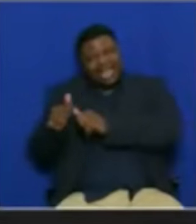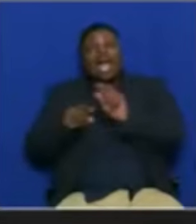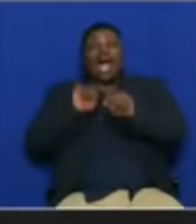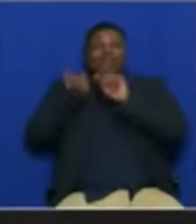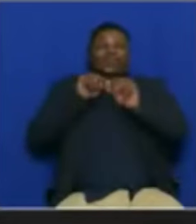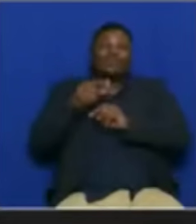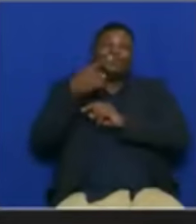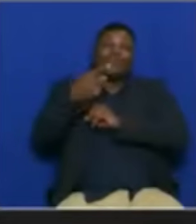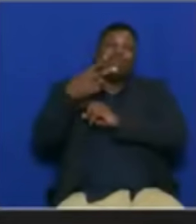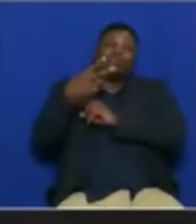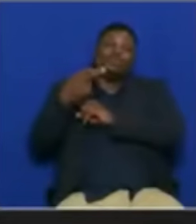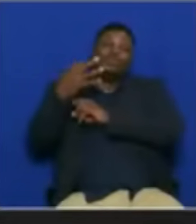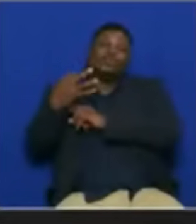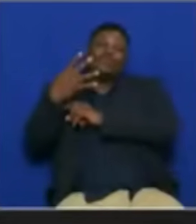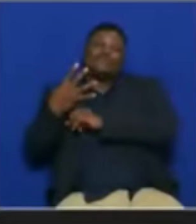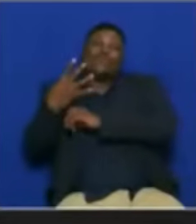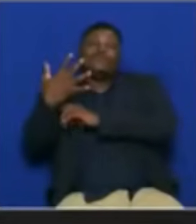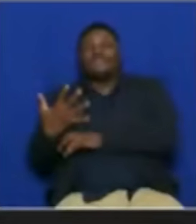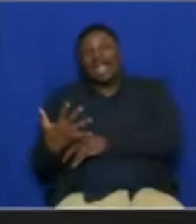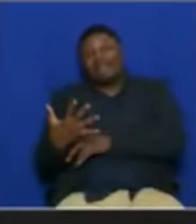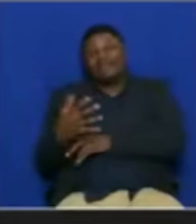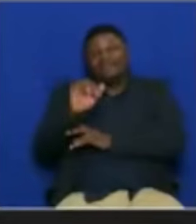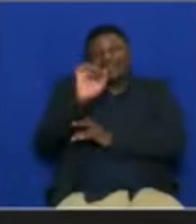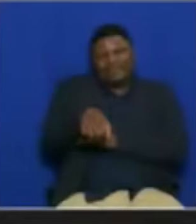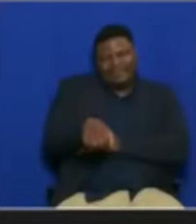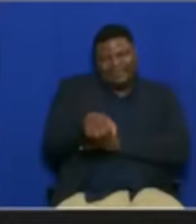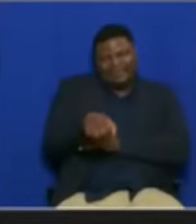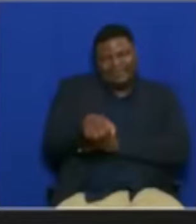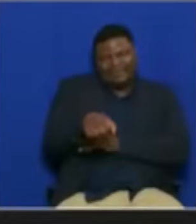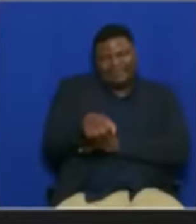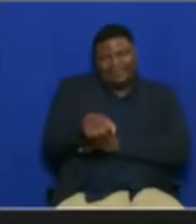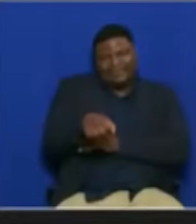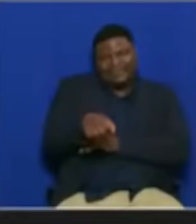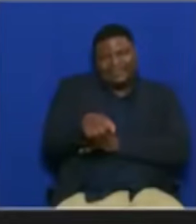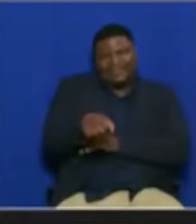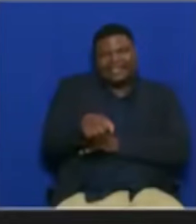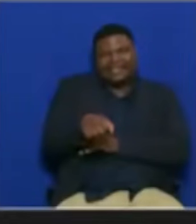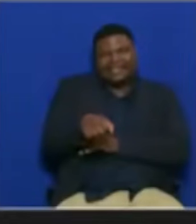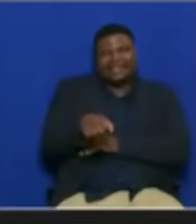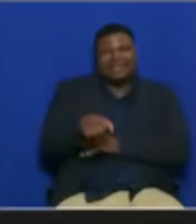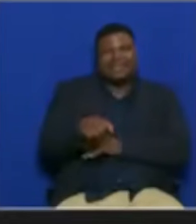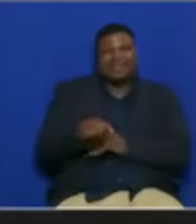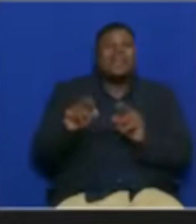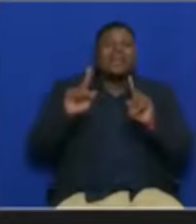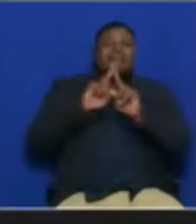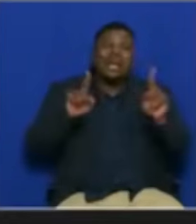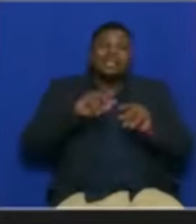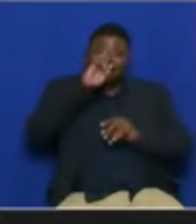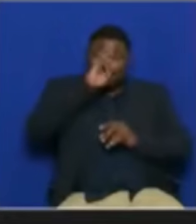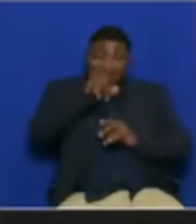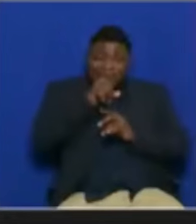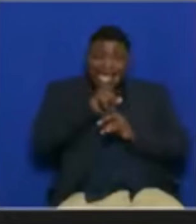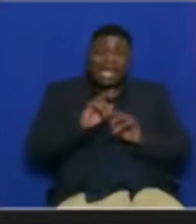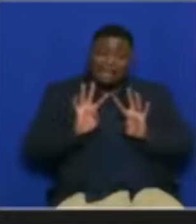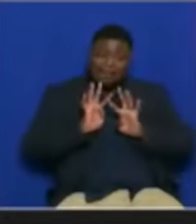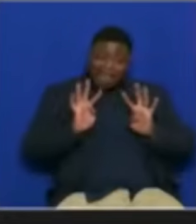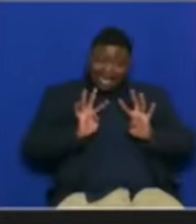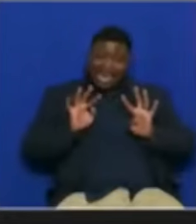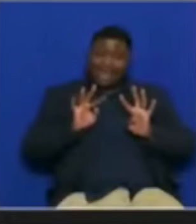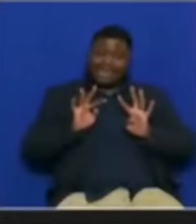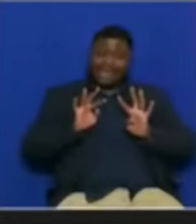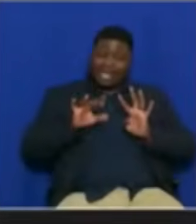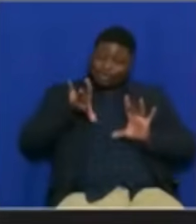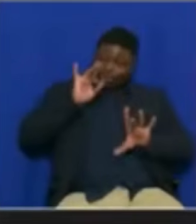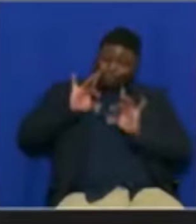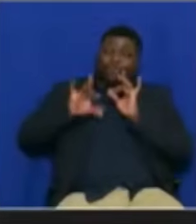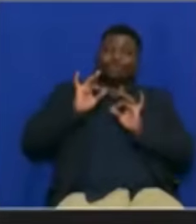incorrect. Correct. That is incorrect. It wasn't chosen by General Kumalo. The panel here. You are suggesting